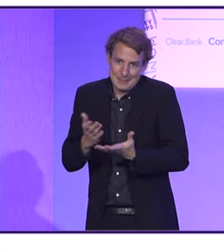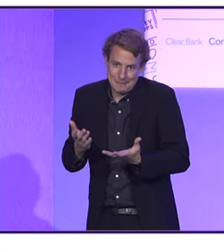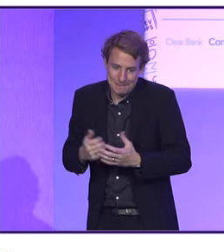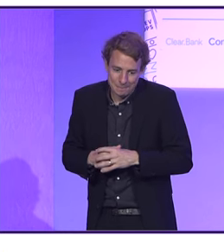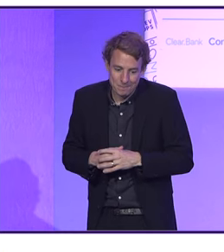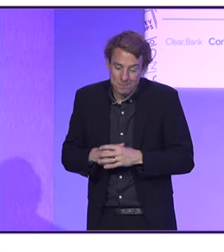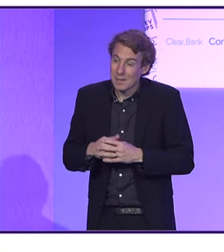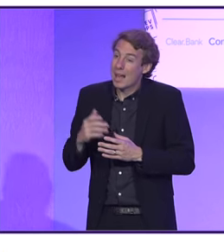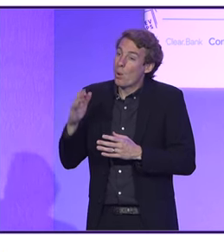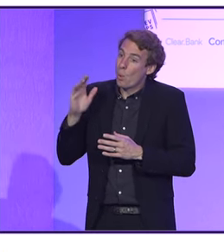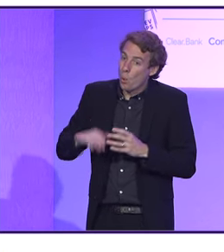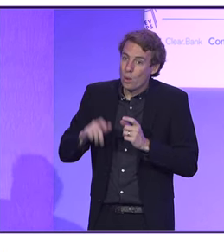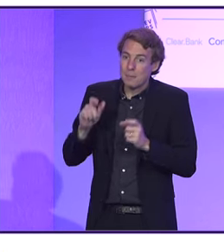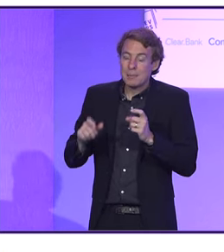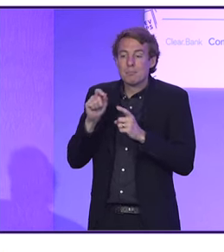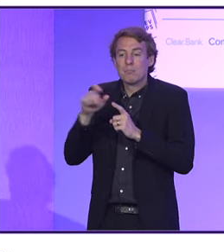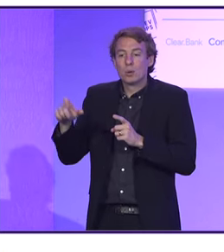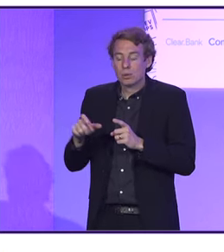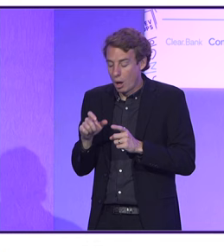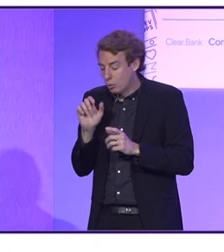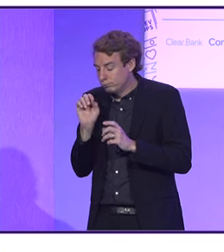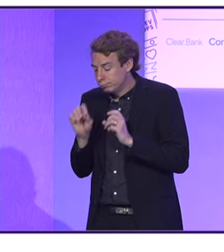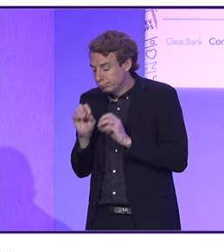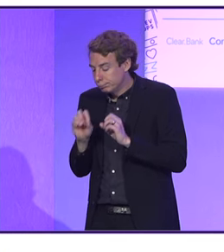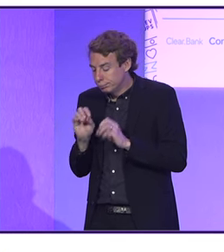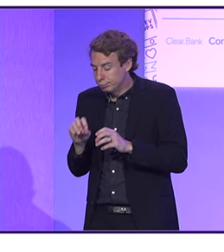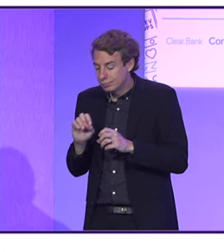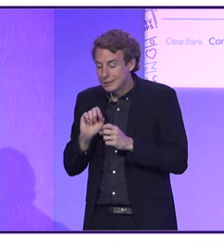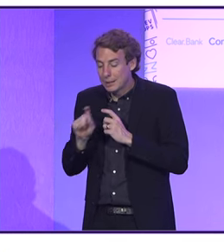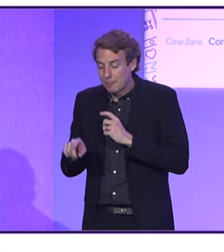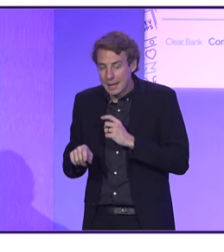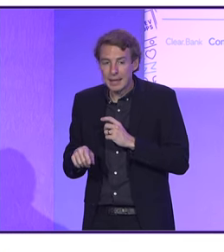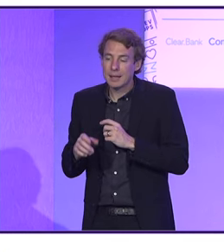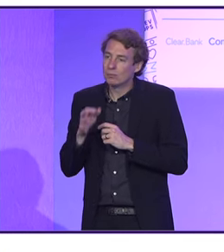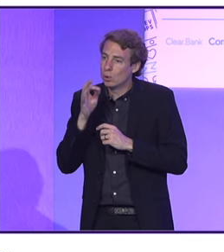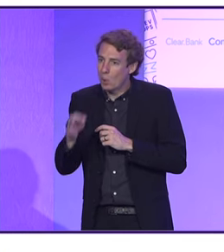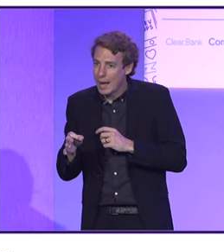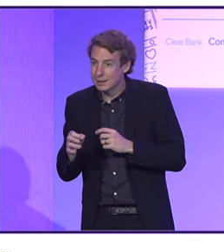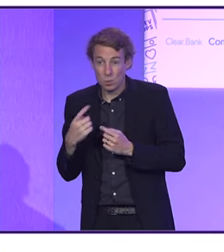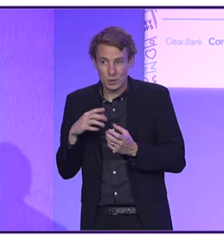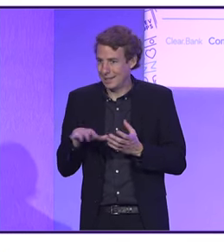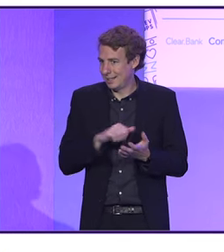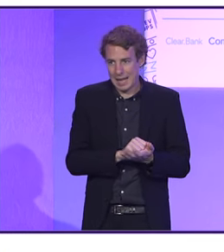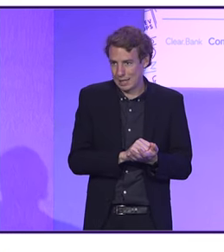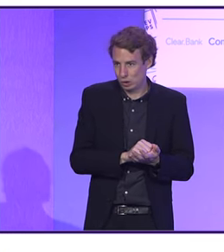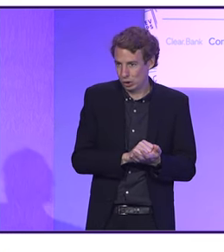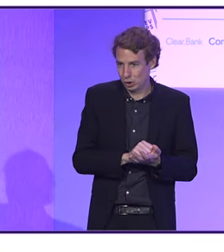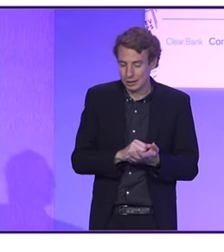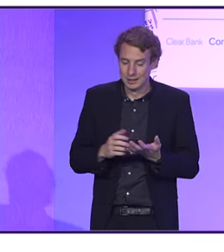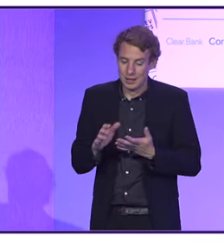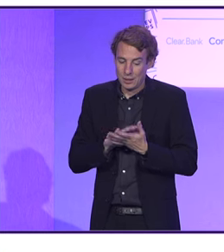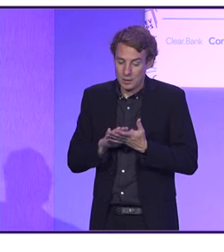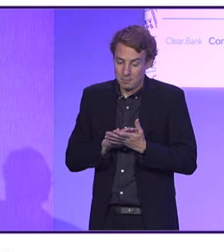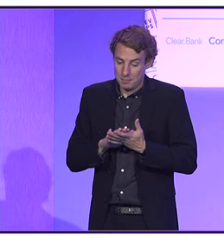single one of these people was entering their postcode into a form and submitting it, making a post request, which we didn't cache at the time, which resulted in